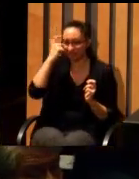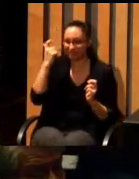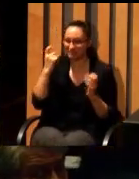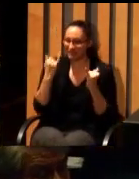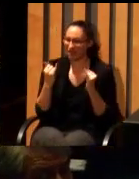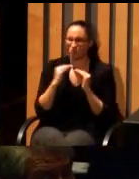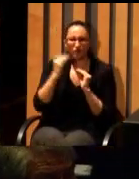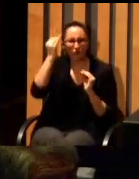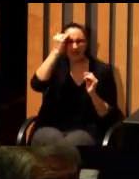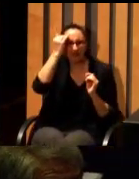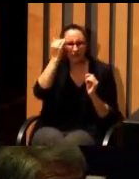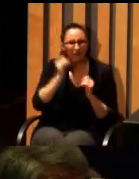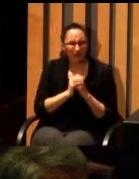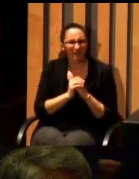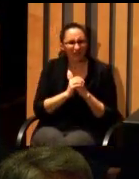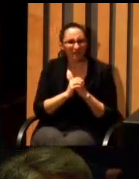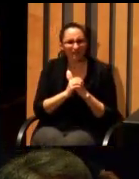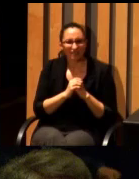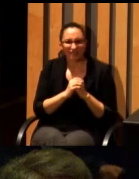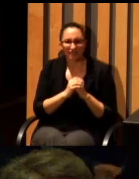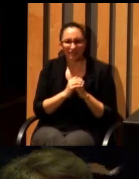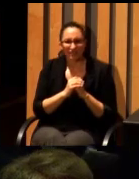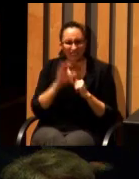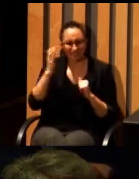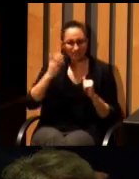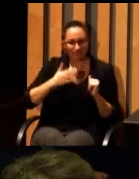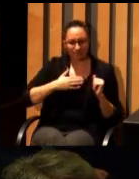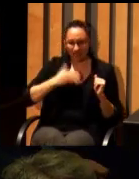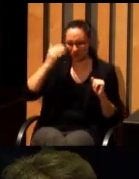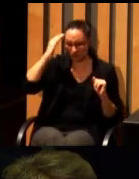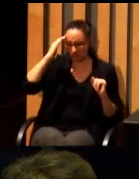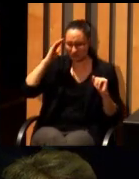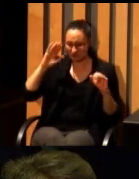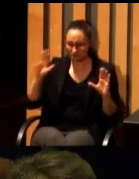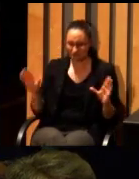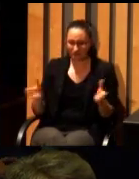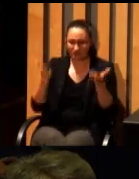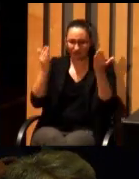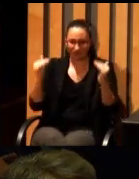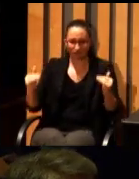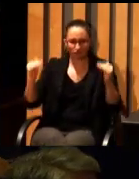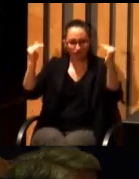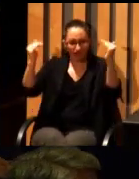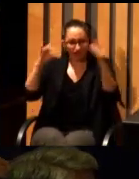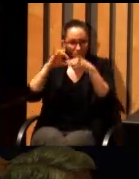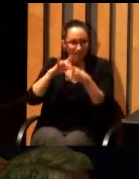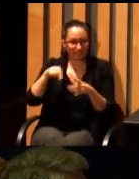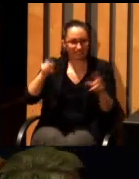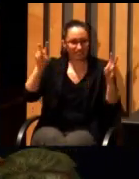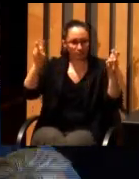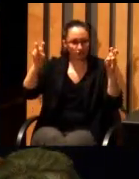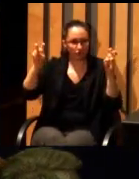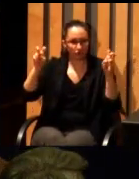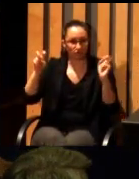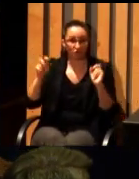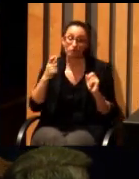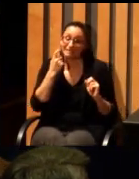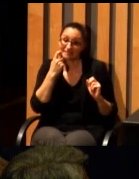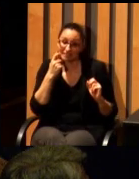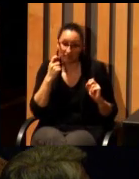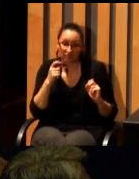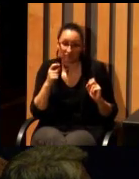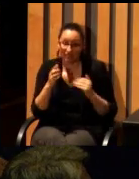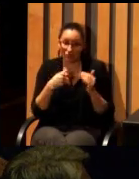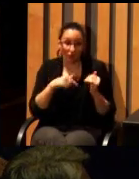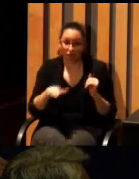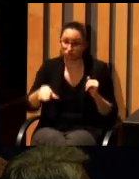aware. I have my consciousness raised, you know, about this particular issue only recently, and I've